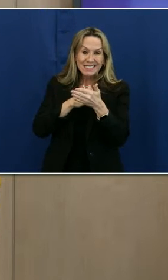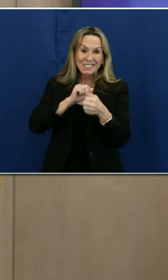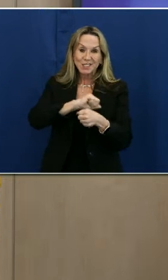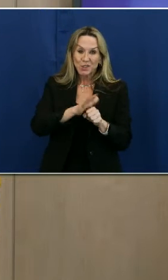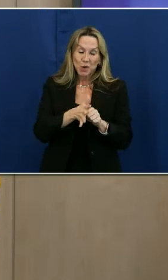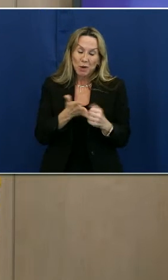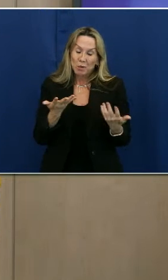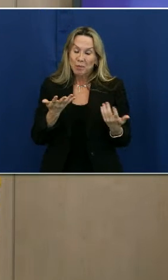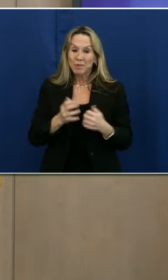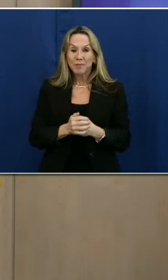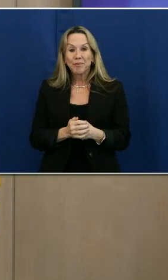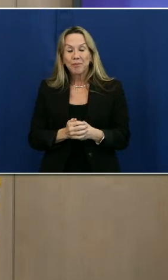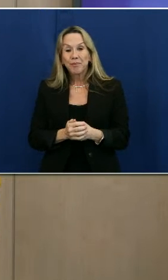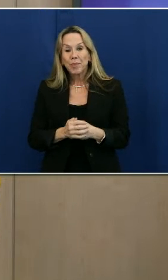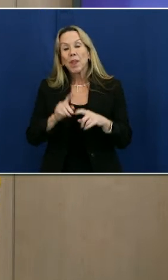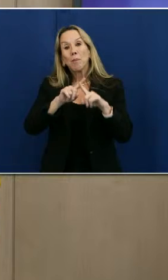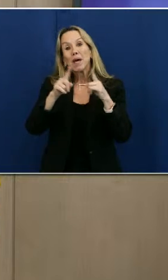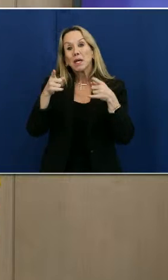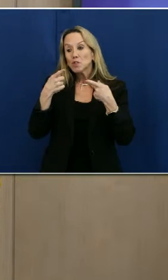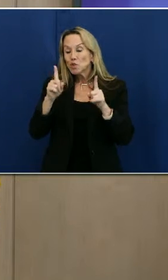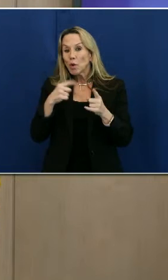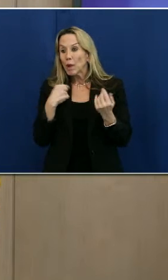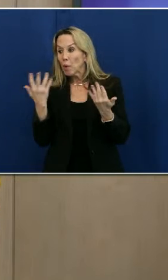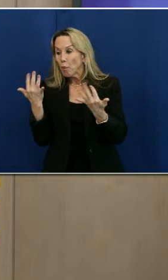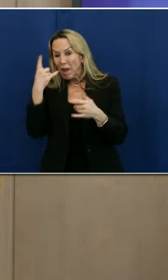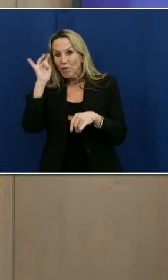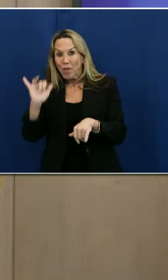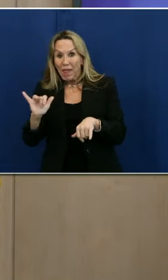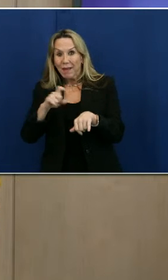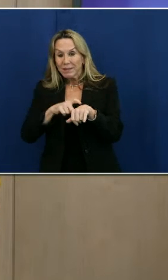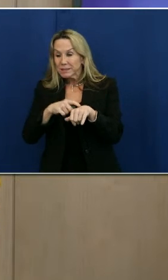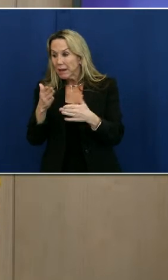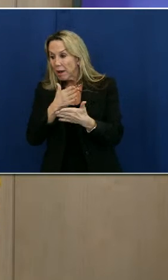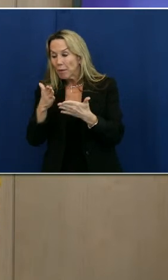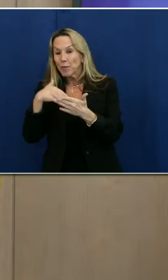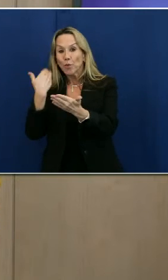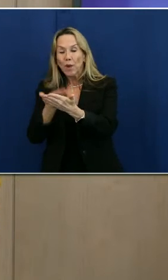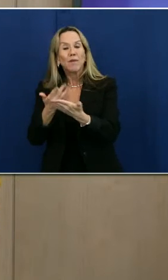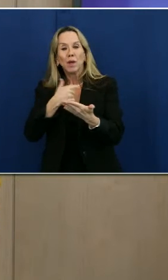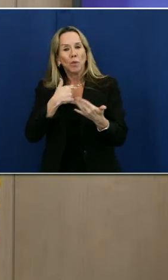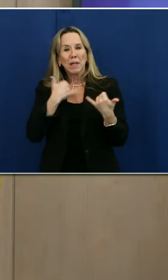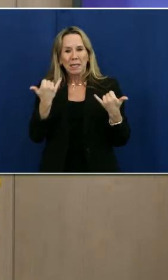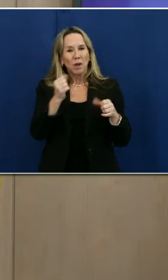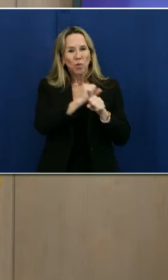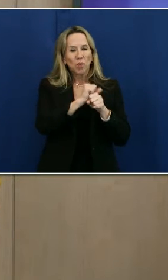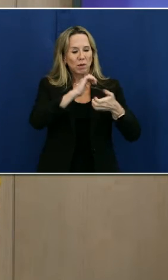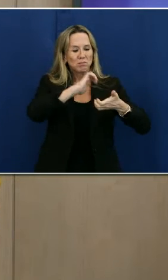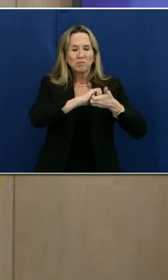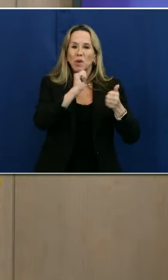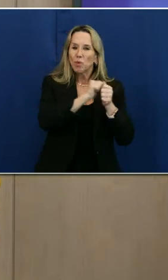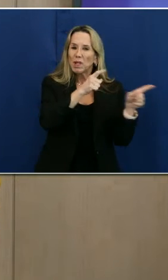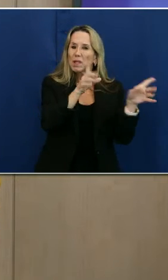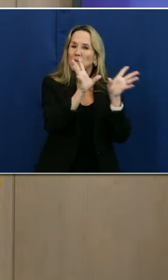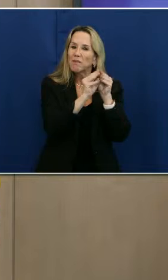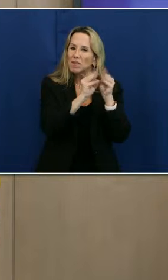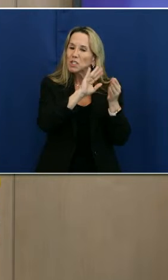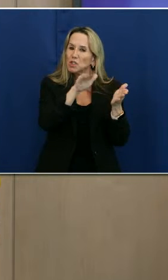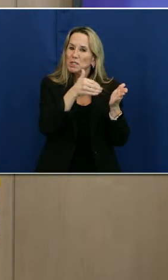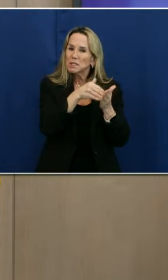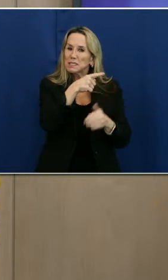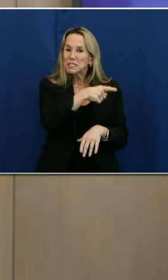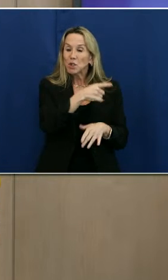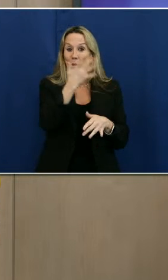interim, we are working very closely with the convention center so that when the state does give guidance